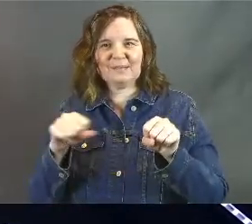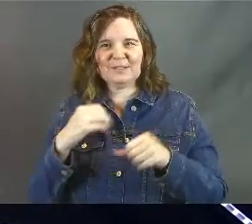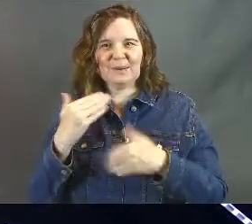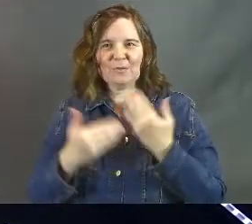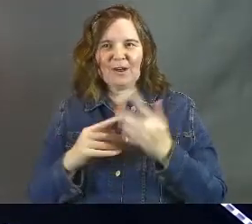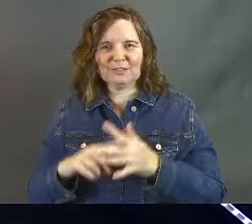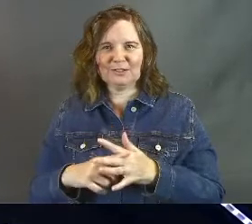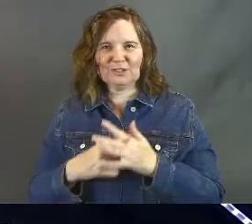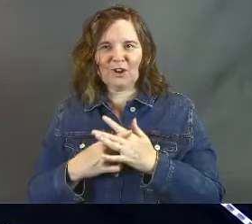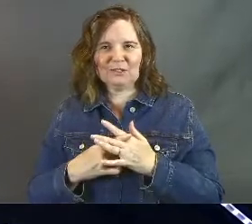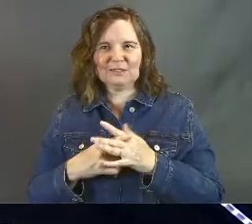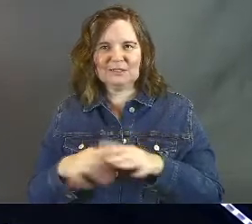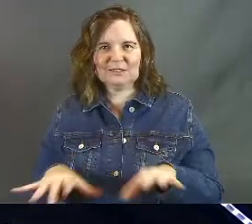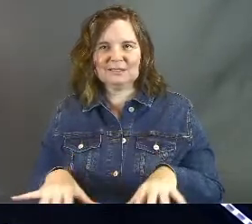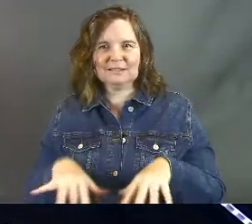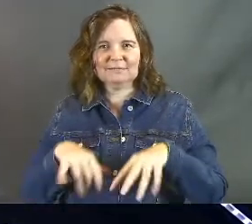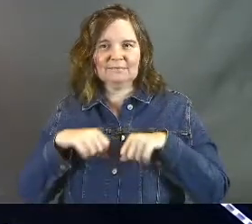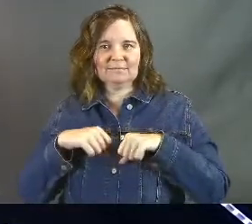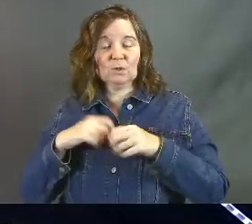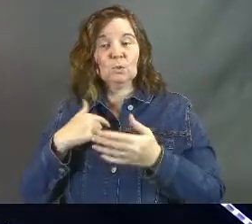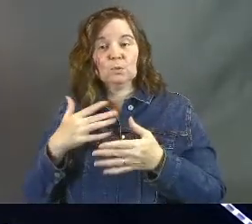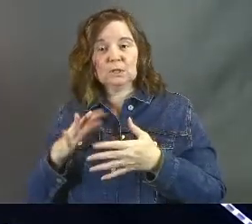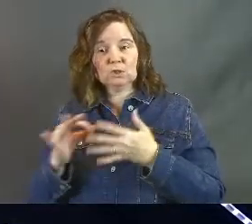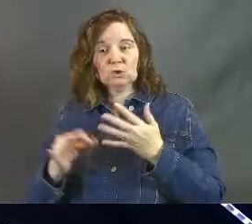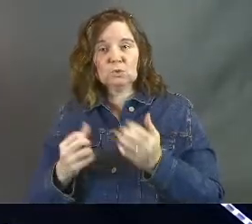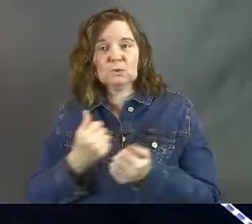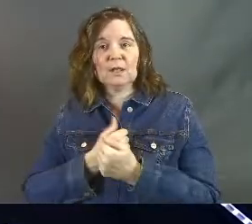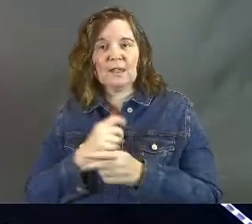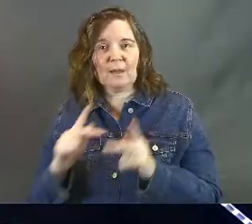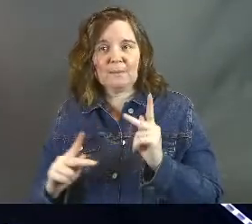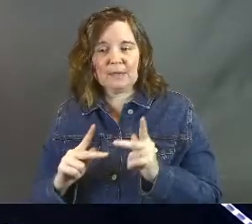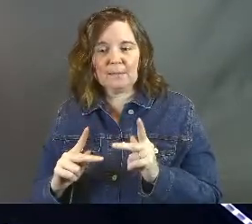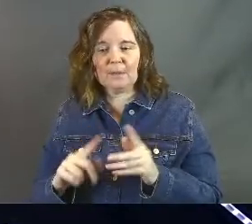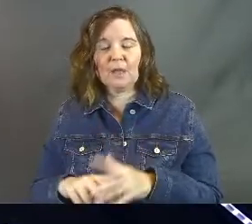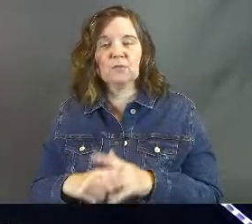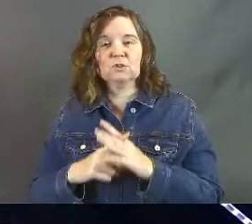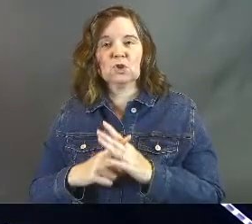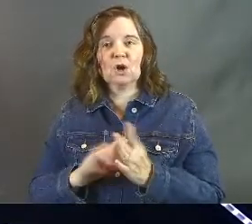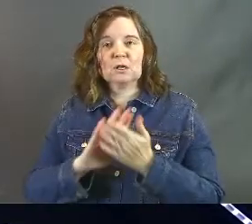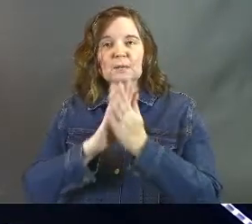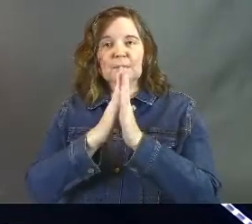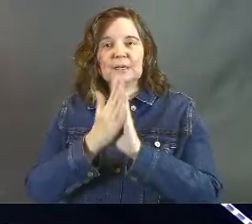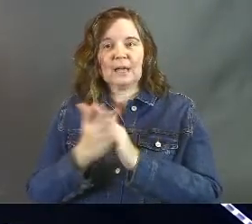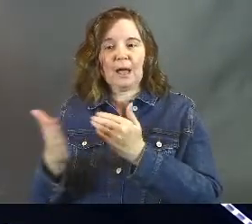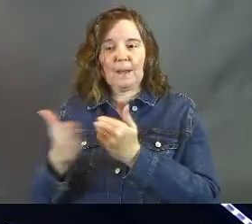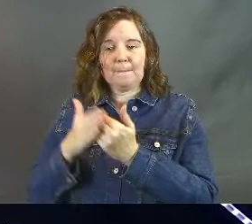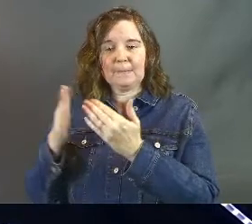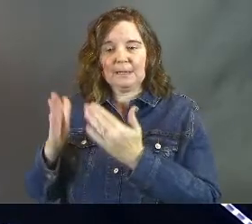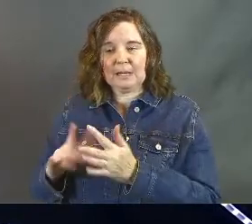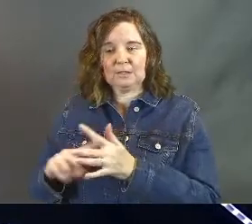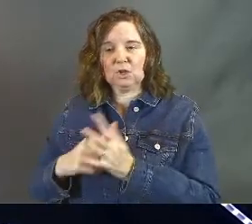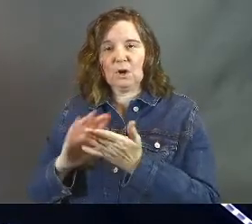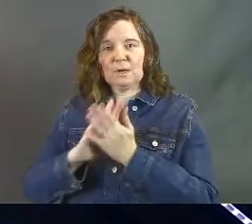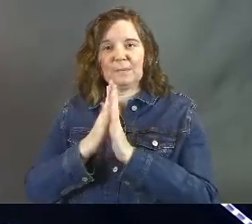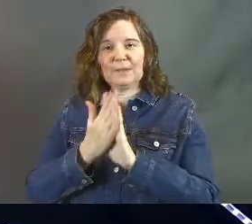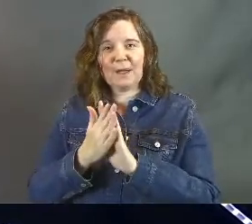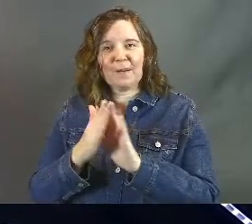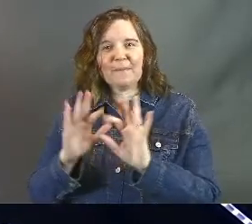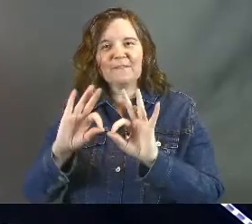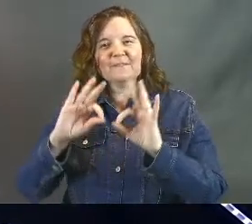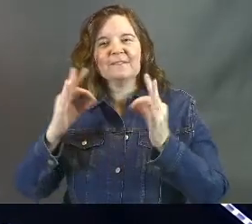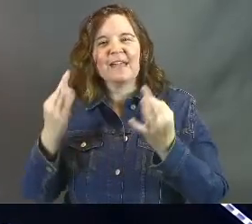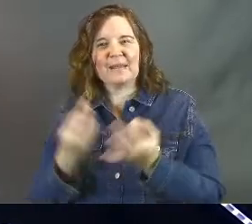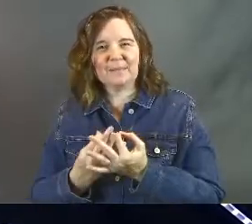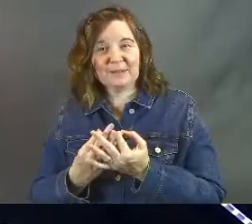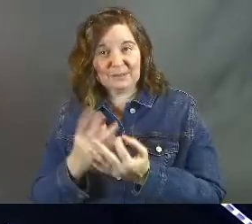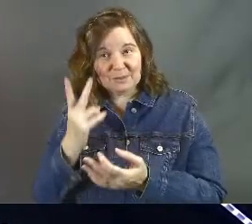process starts. We choose to love people, and they start to become neighbor. They start to become family. Do you see